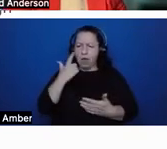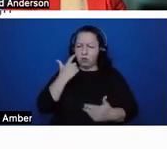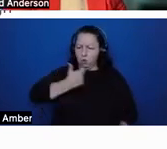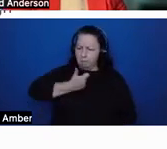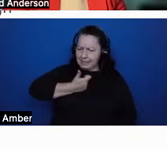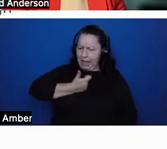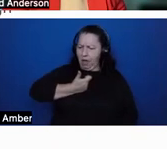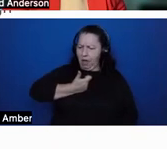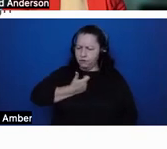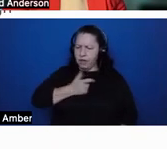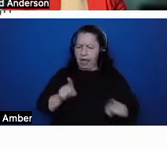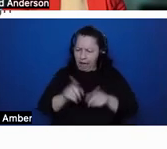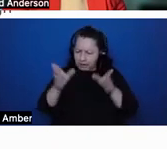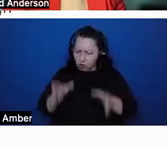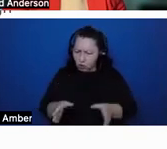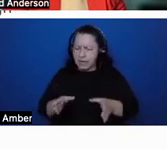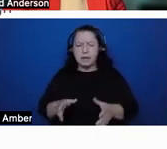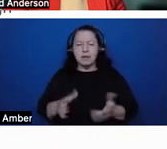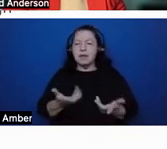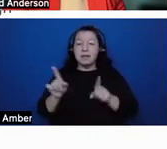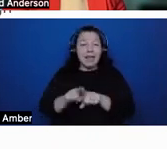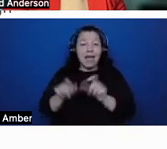nations, how are we that ability to